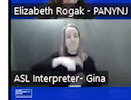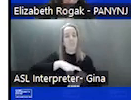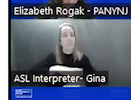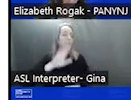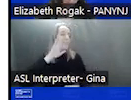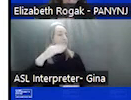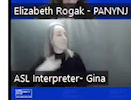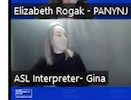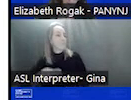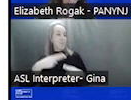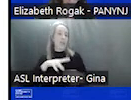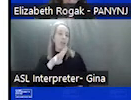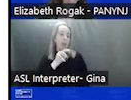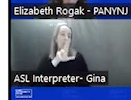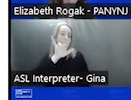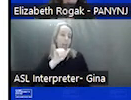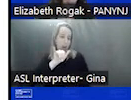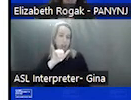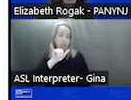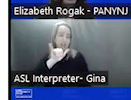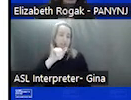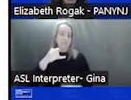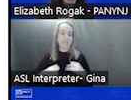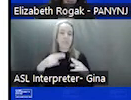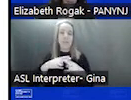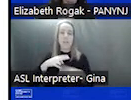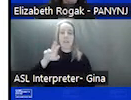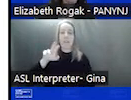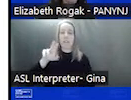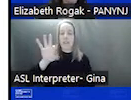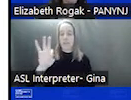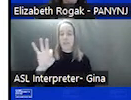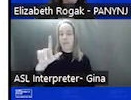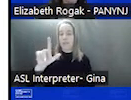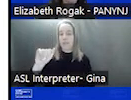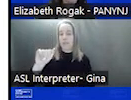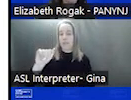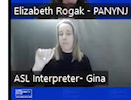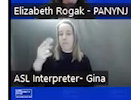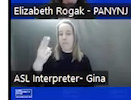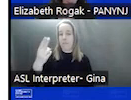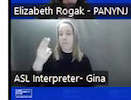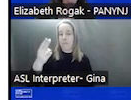My first name is Mary, M-A-R-Y. My last name is Flaherty, F-L-A-H-E-R-T-Y.